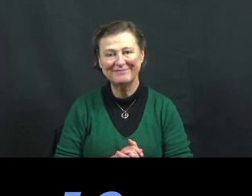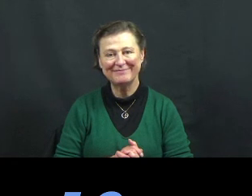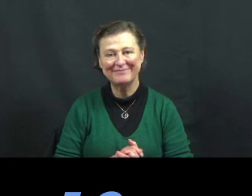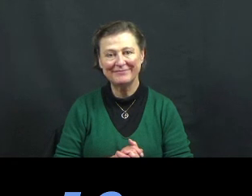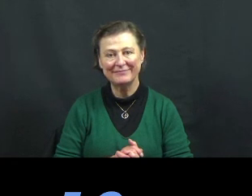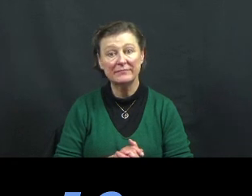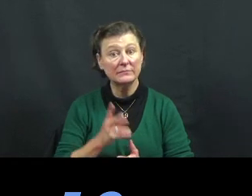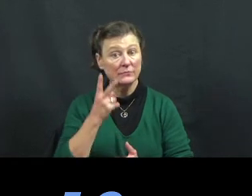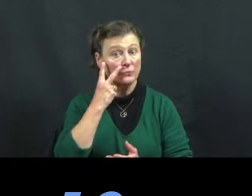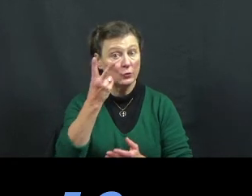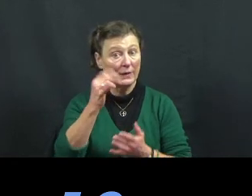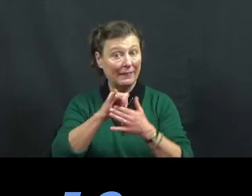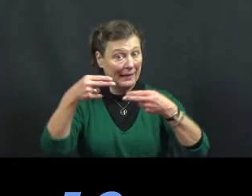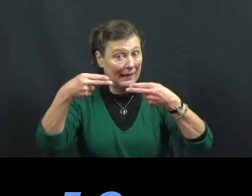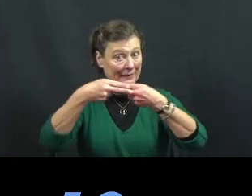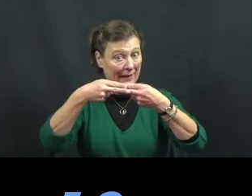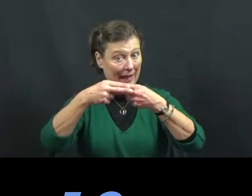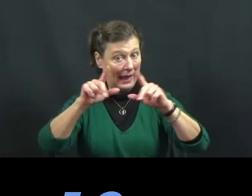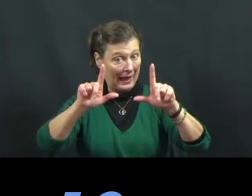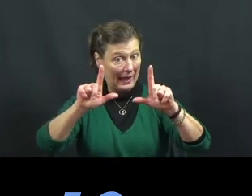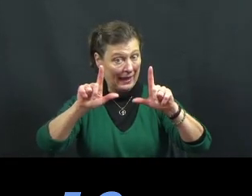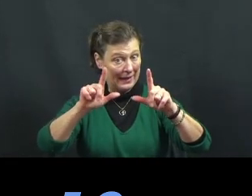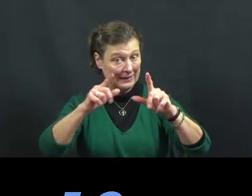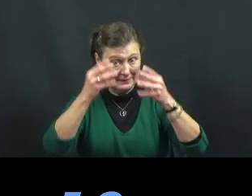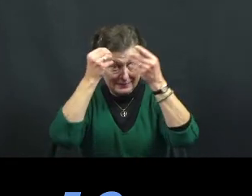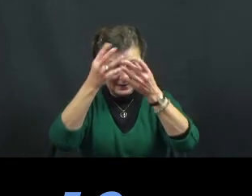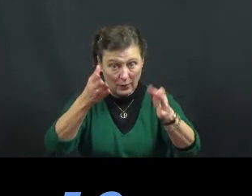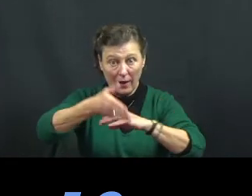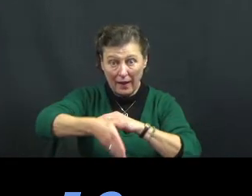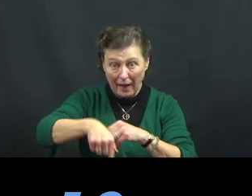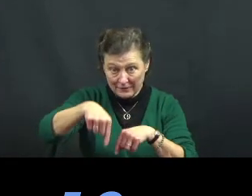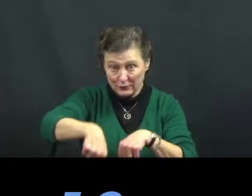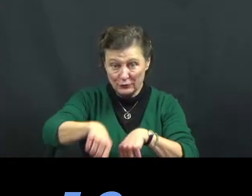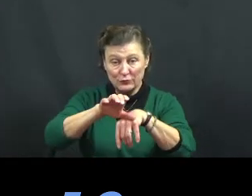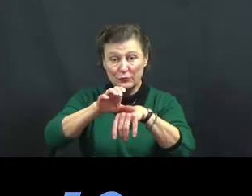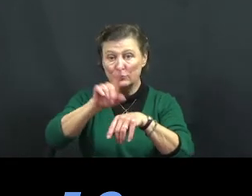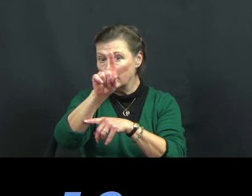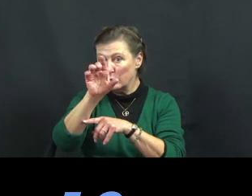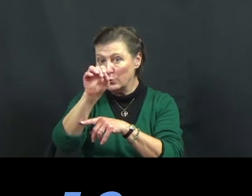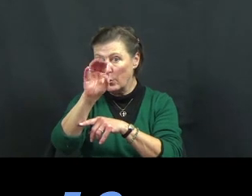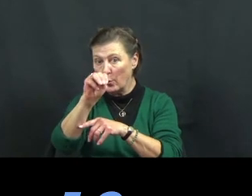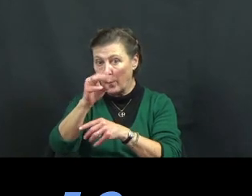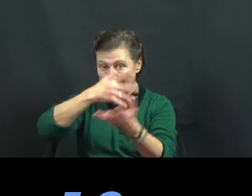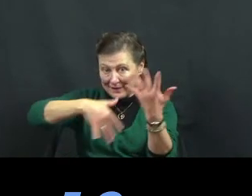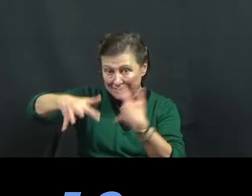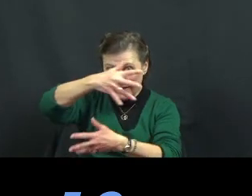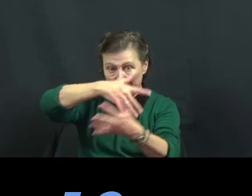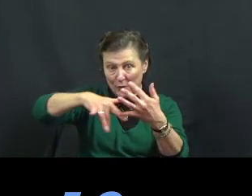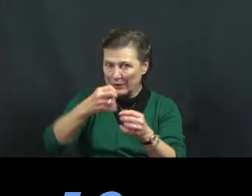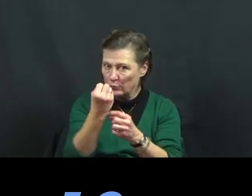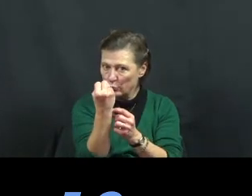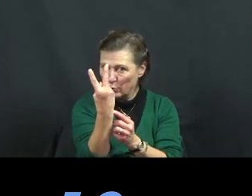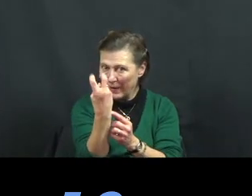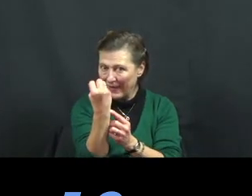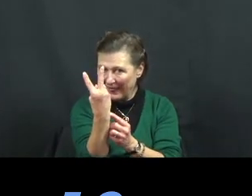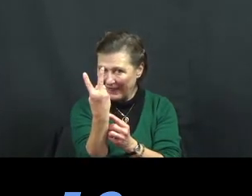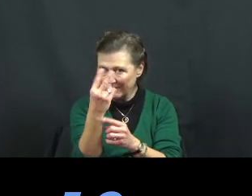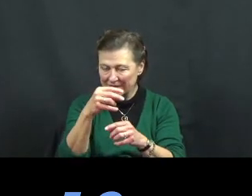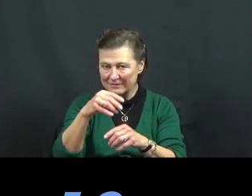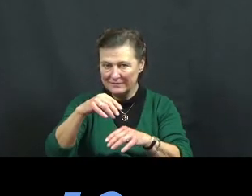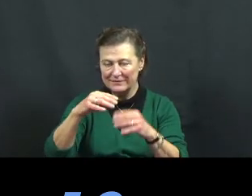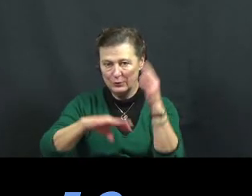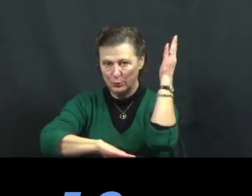Do you see that slide telling you after the service, Zoom fellowship gatherings, 12 p.m.? I hope you will join us. That's about